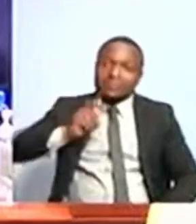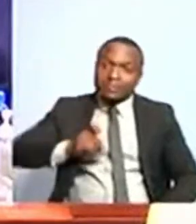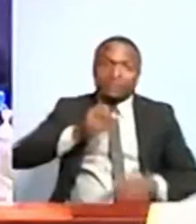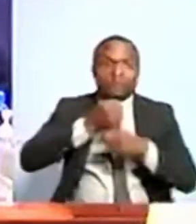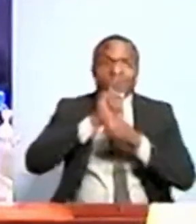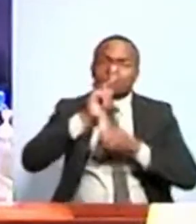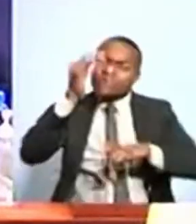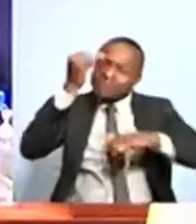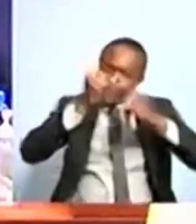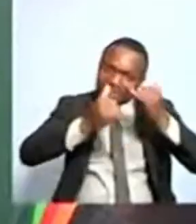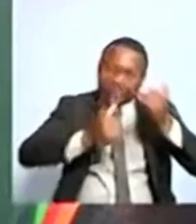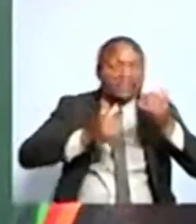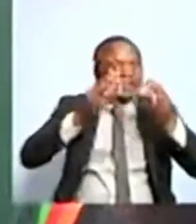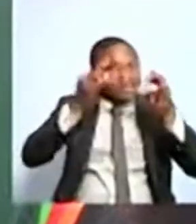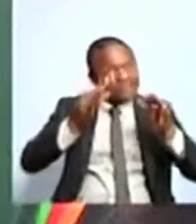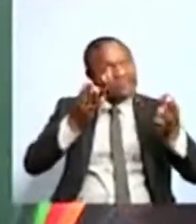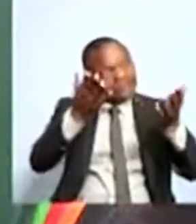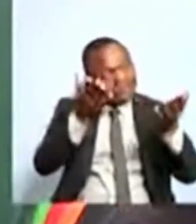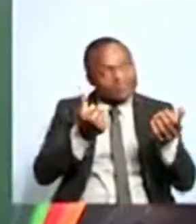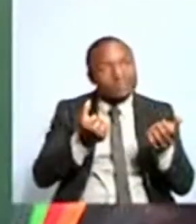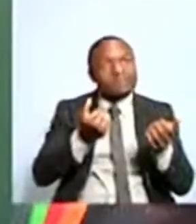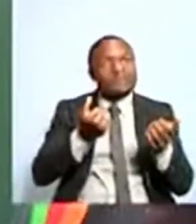they finish, and then if you want to